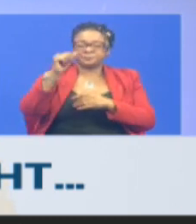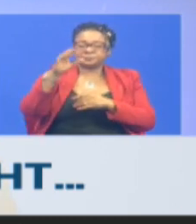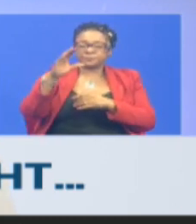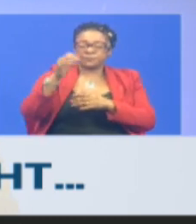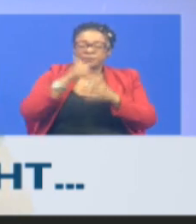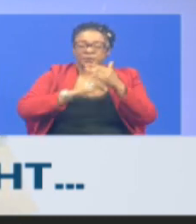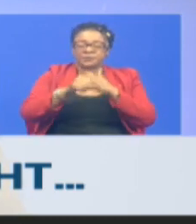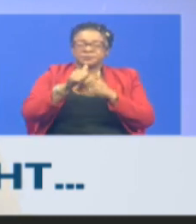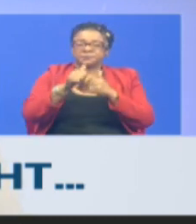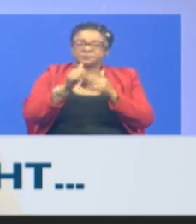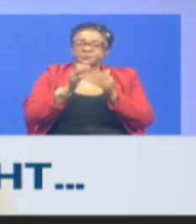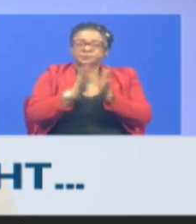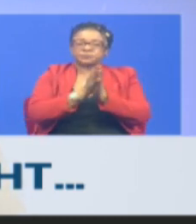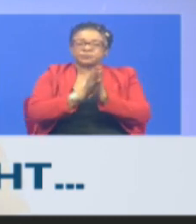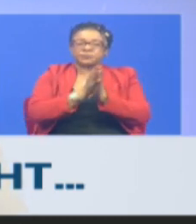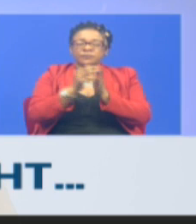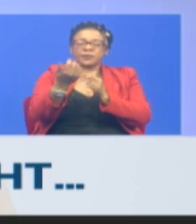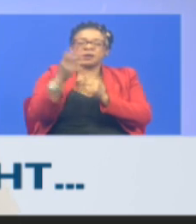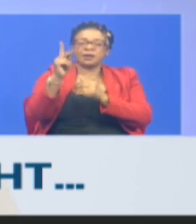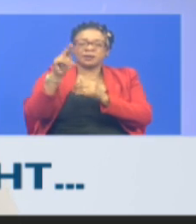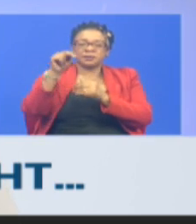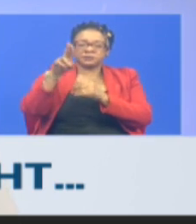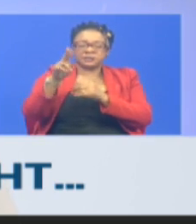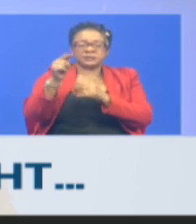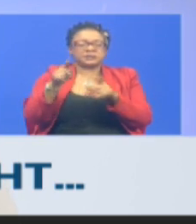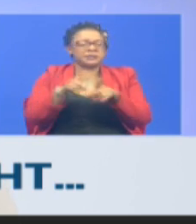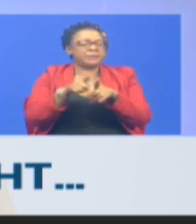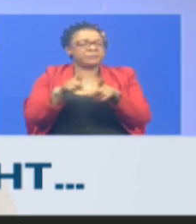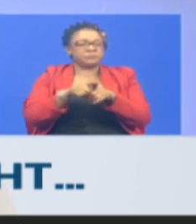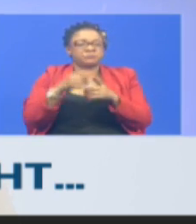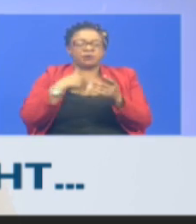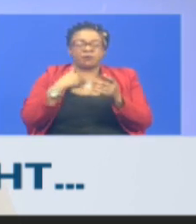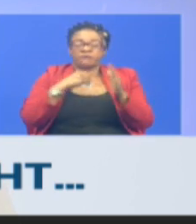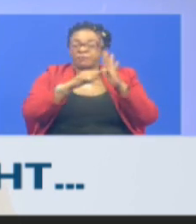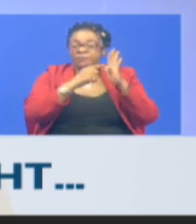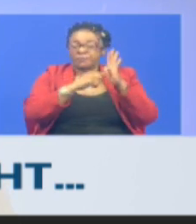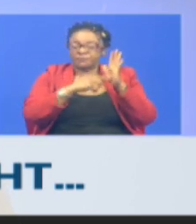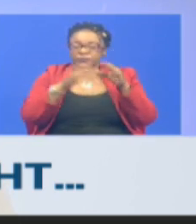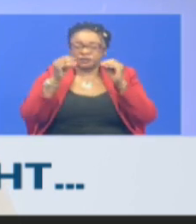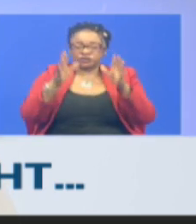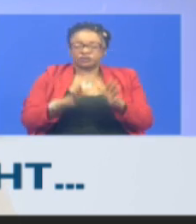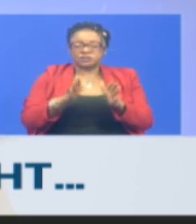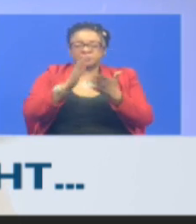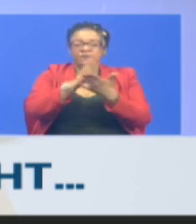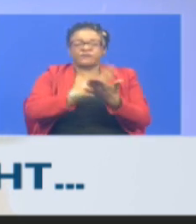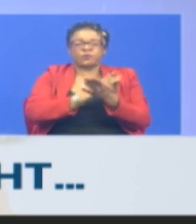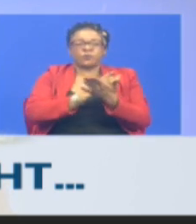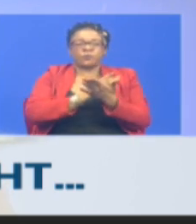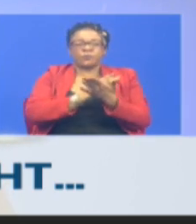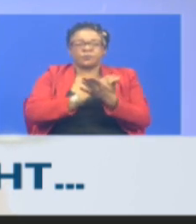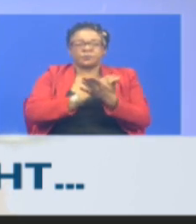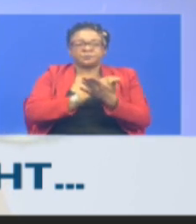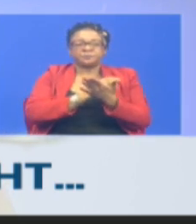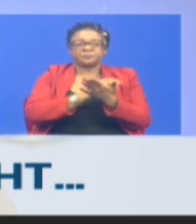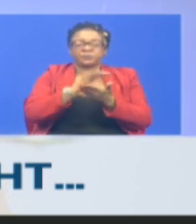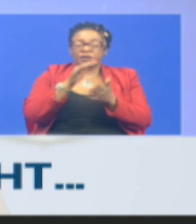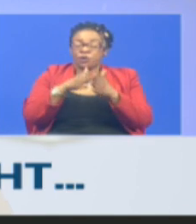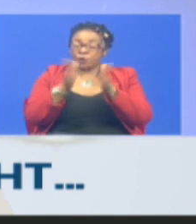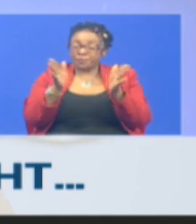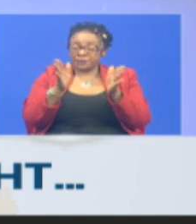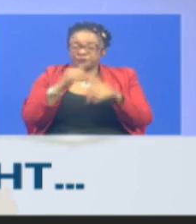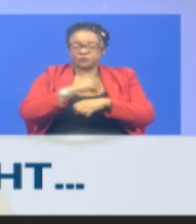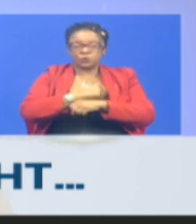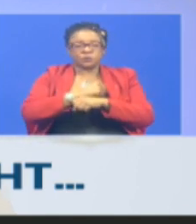Kenya National Union of Teachers have also rolled out guidelines for teachers ahead of the much talked about reopening of